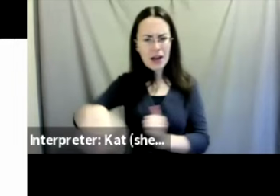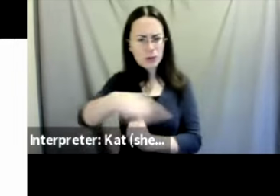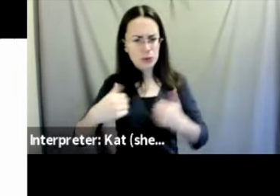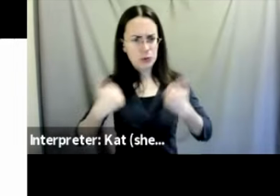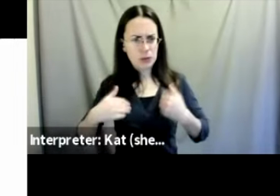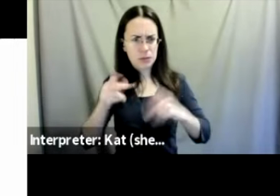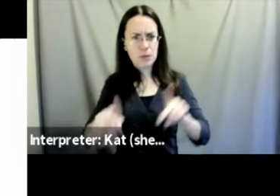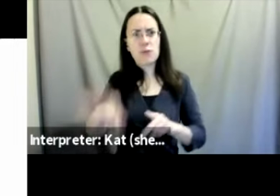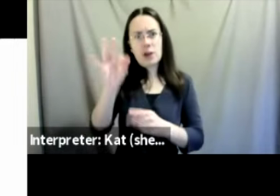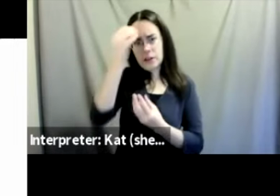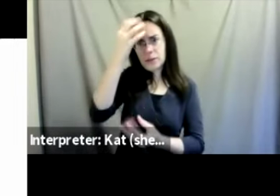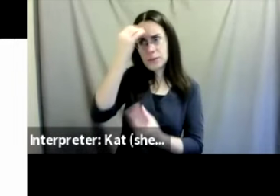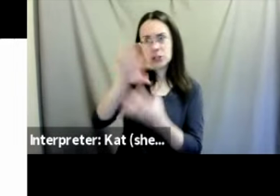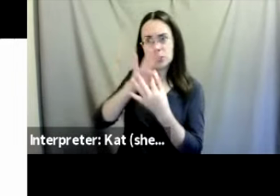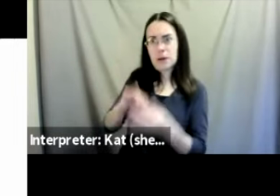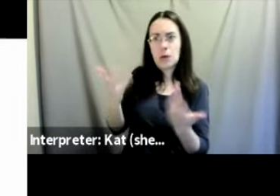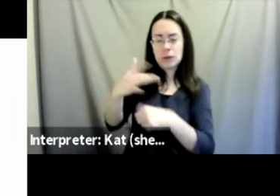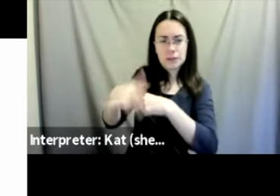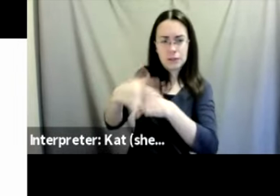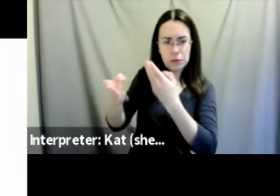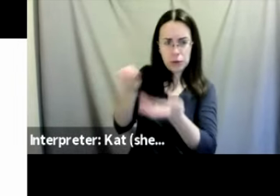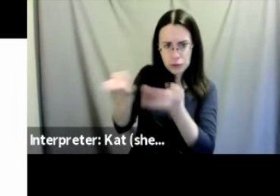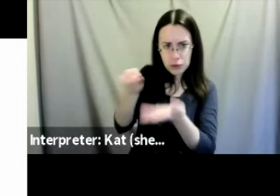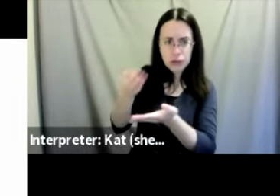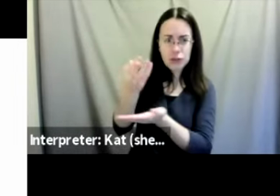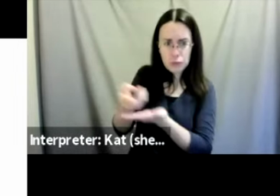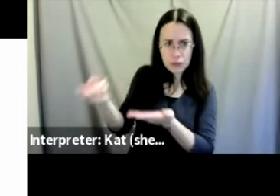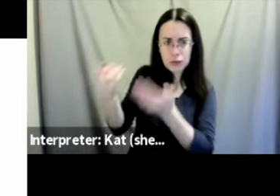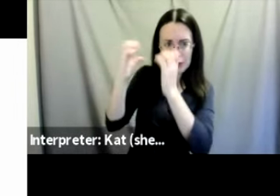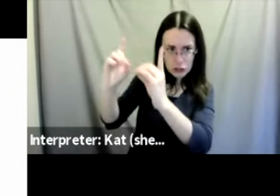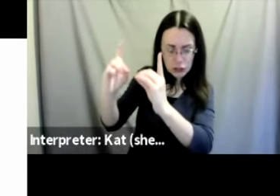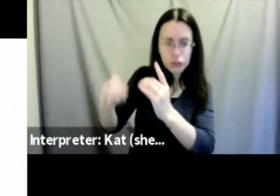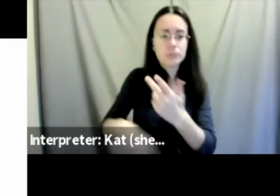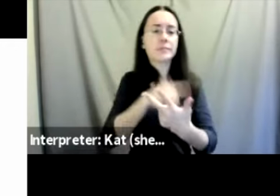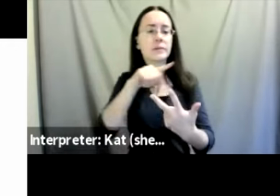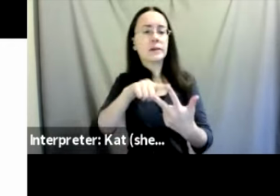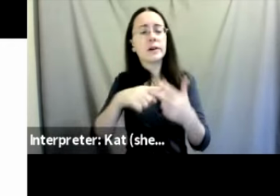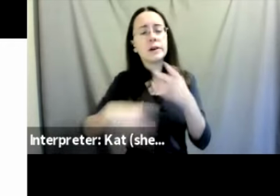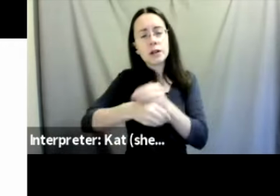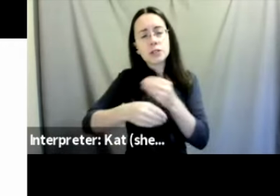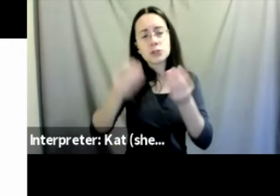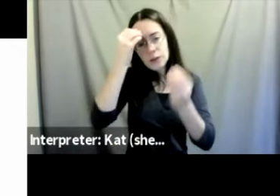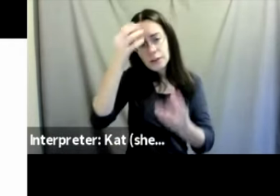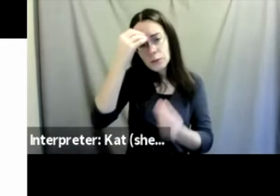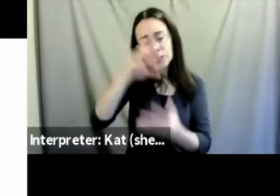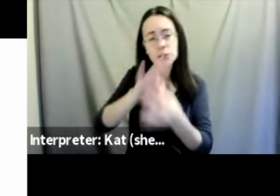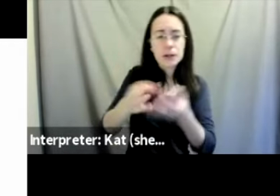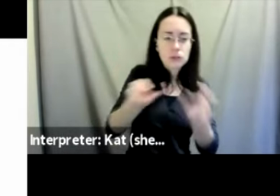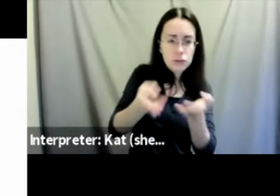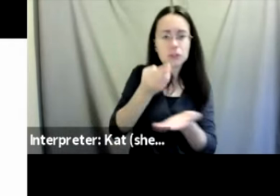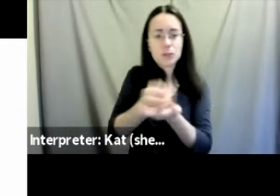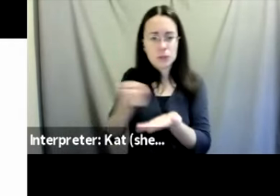resources and education from? What additional information about services, resources, and education in their community would